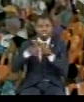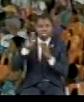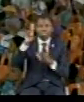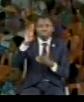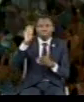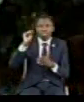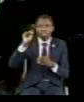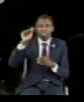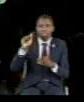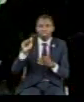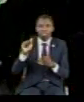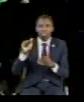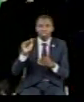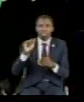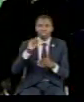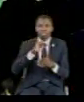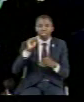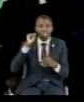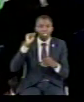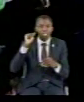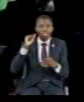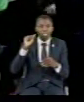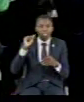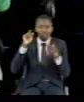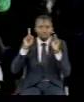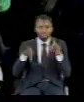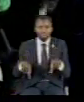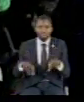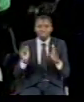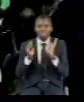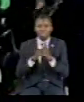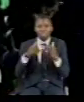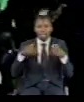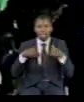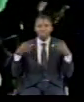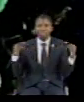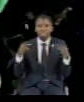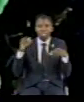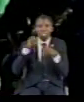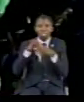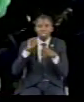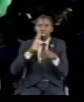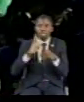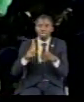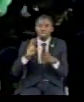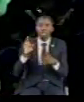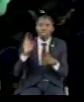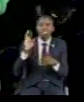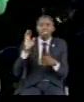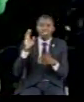been having pains in her right knee for the past few weeks. It hurts each